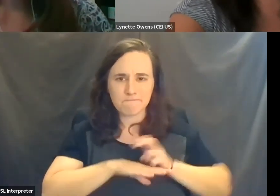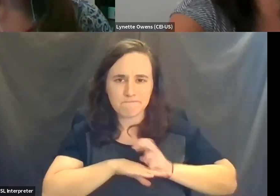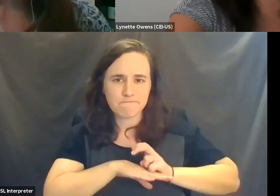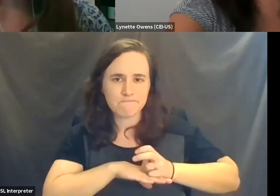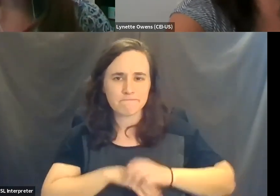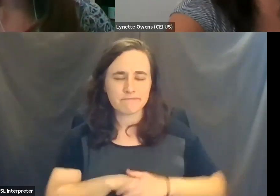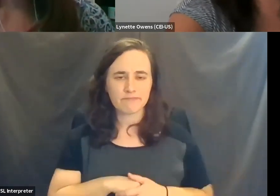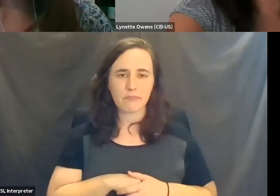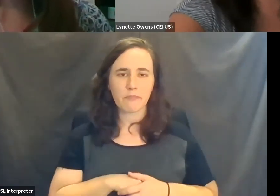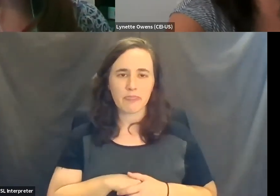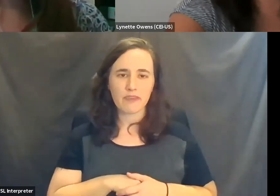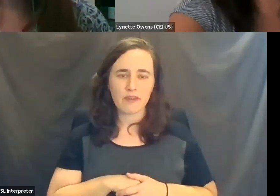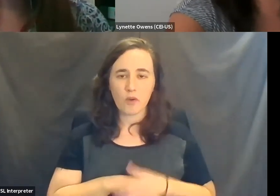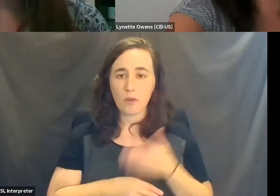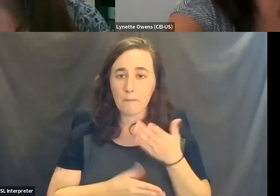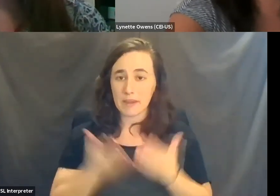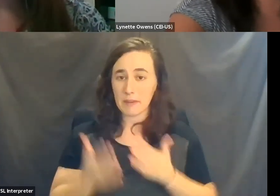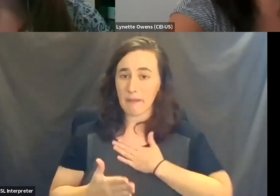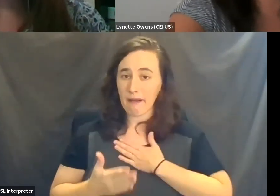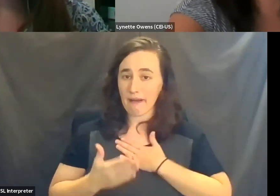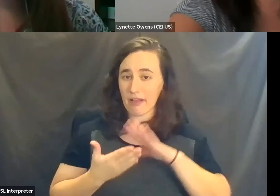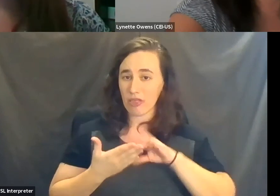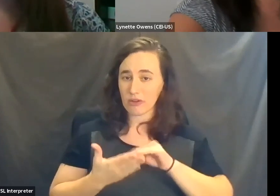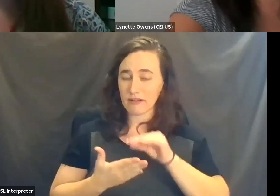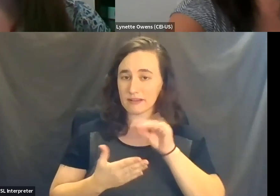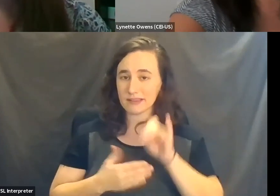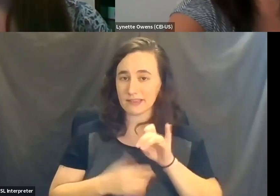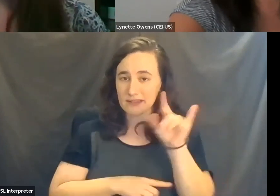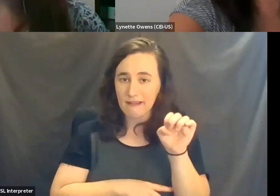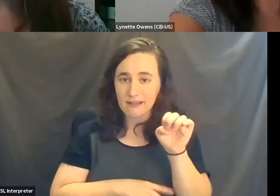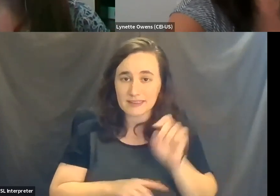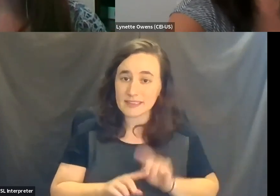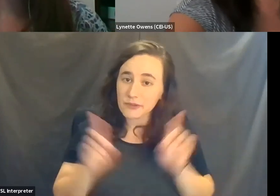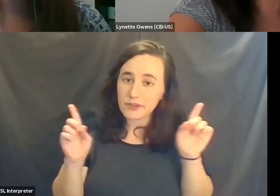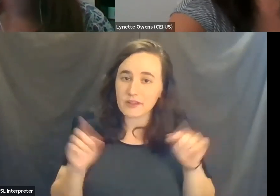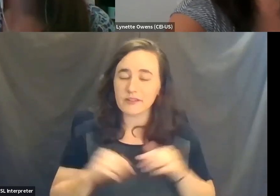or you learn differently or, you know, because of